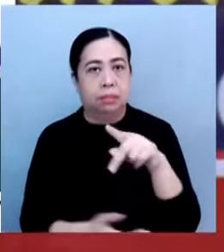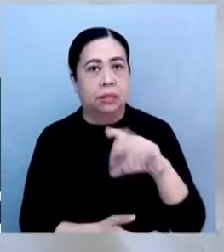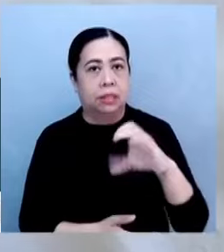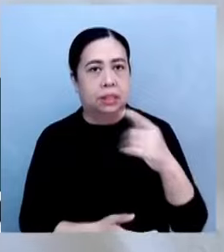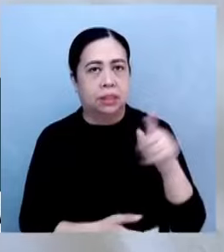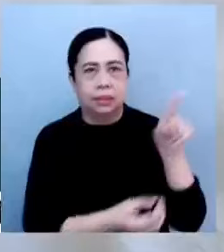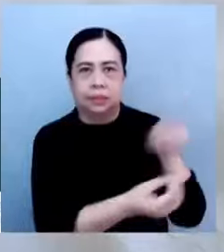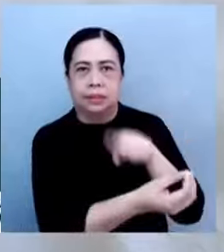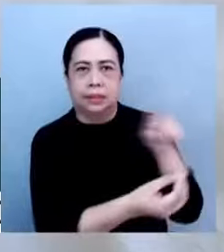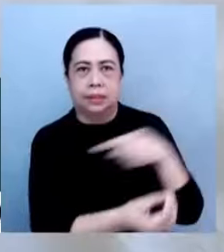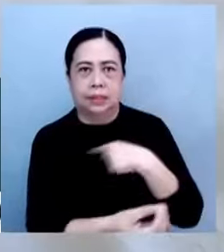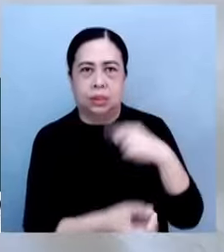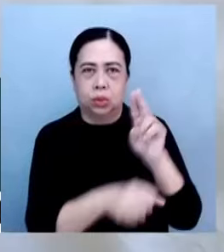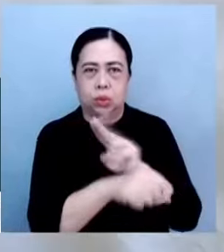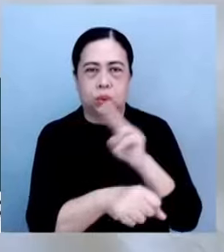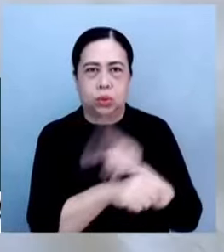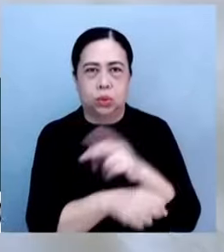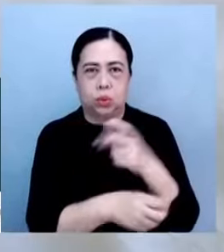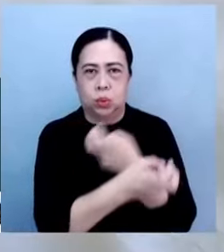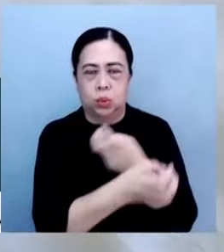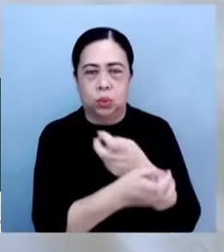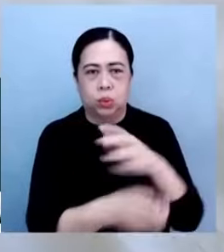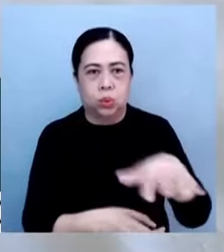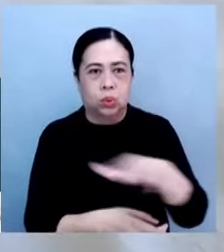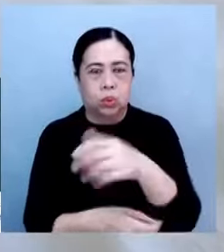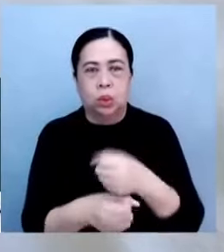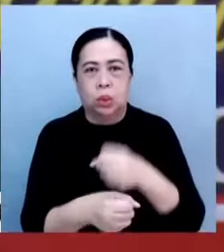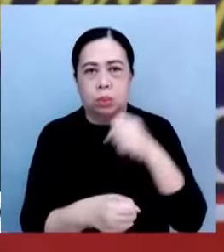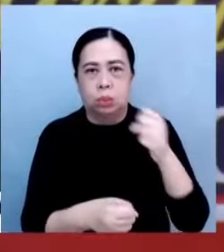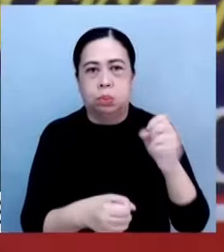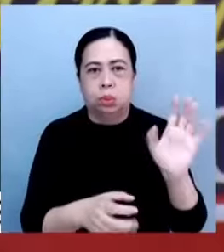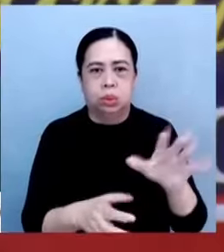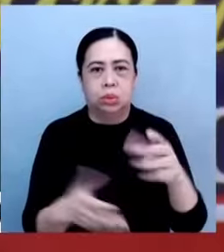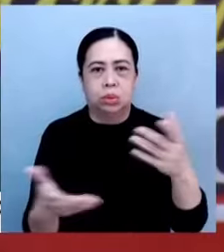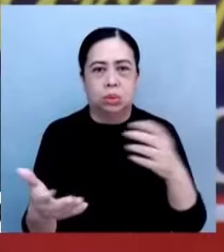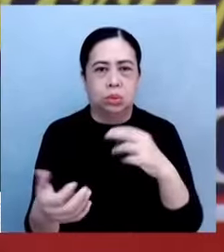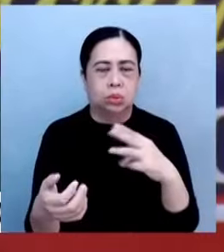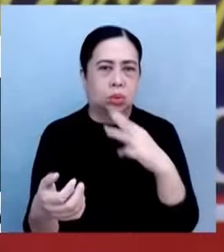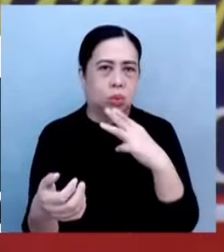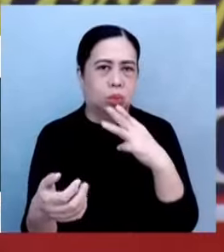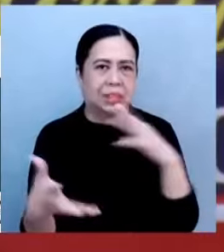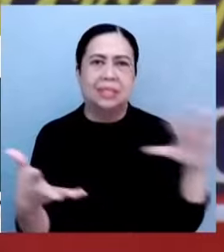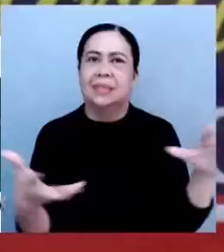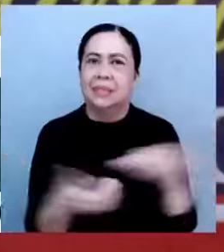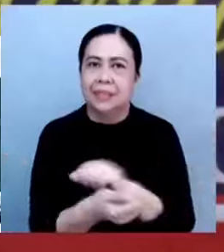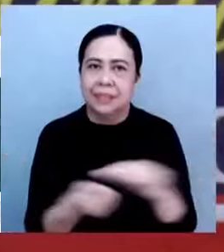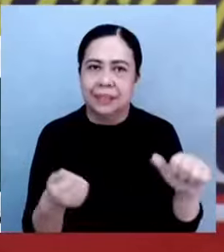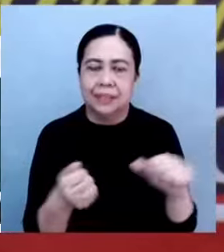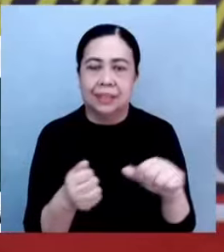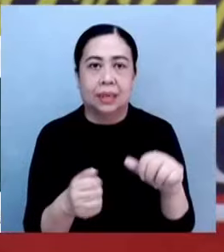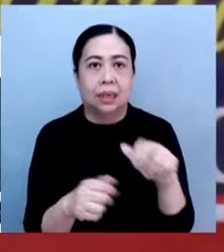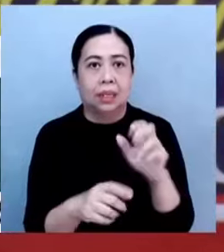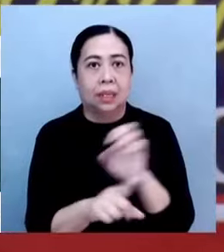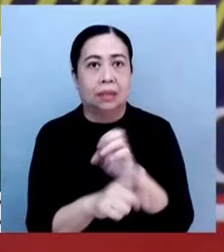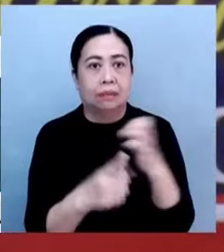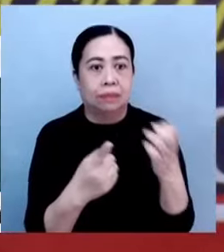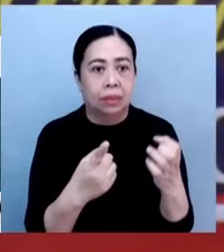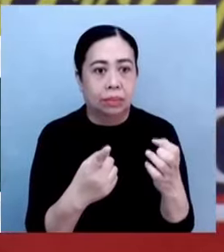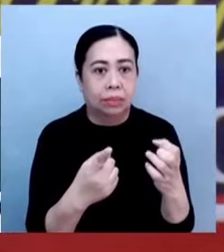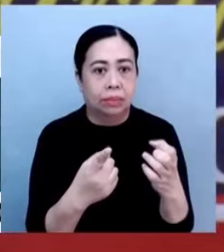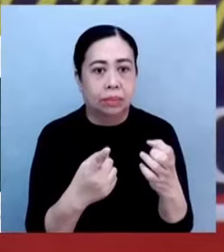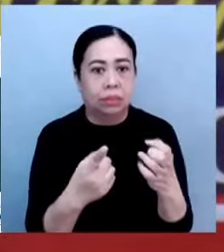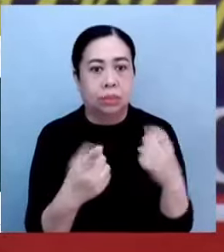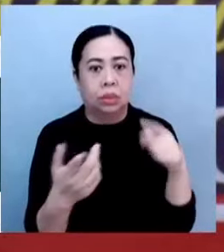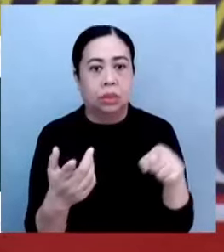China's alleged use of cyanide in waters near Bajo del Masinloc. The destruction of the marine environment is not just an attack to